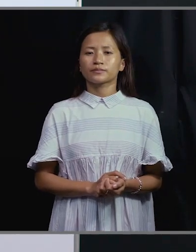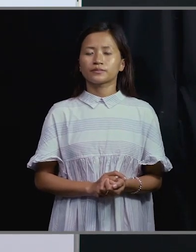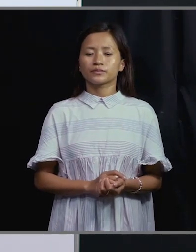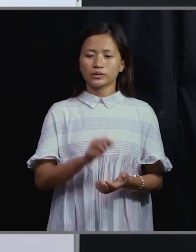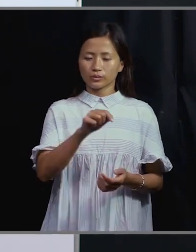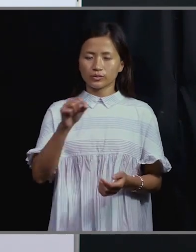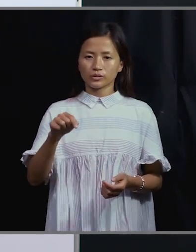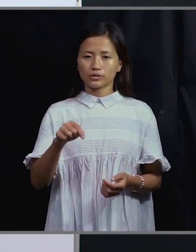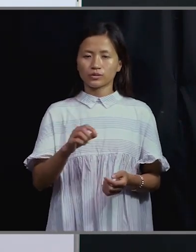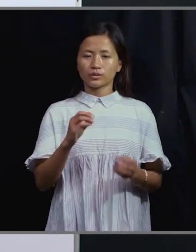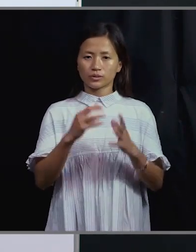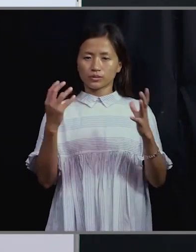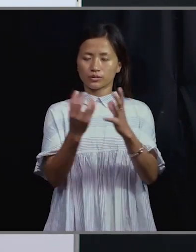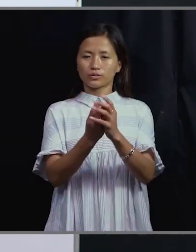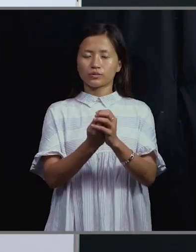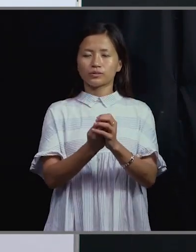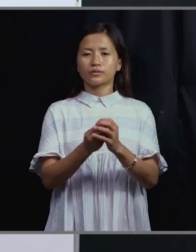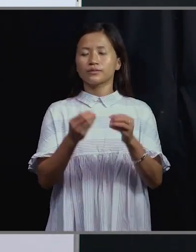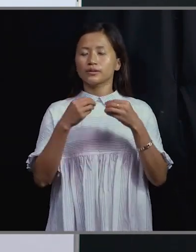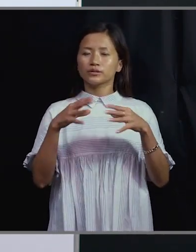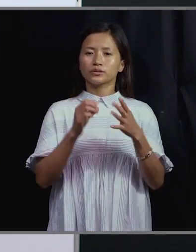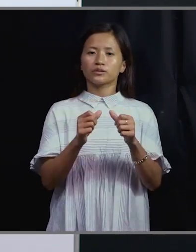OH group will replace the halogen atom here.